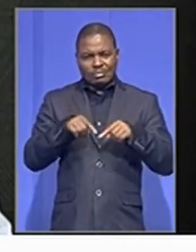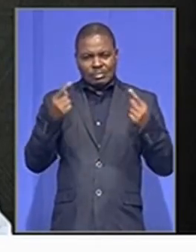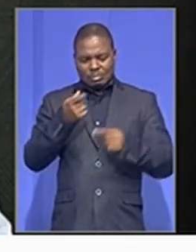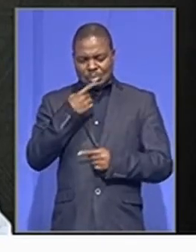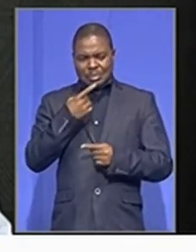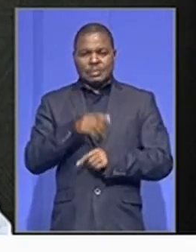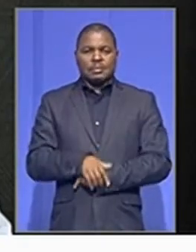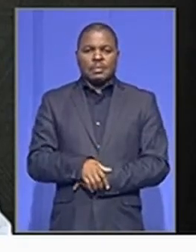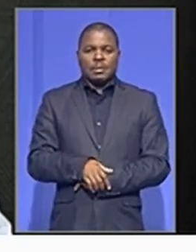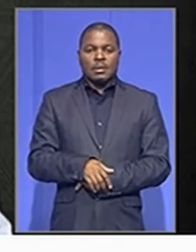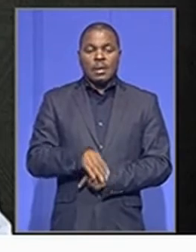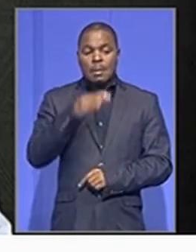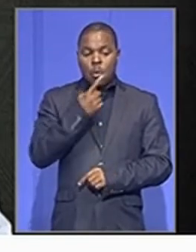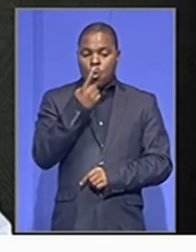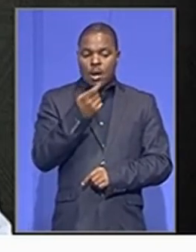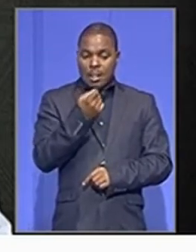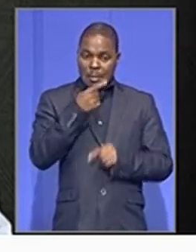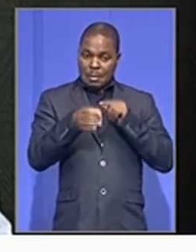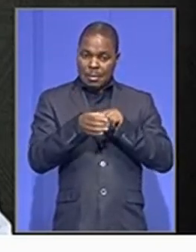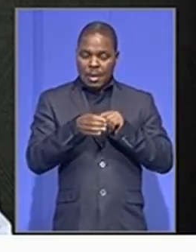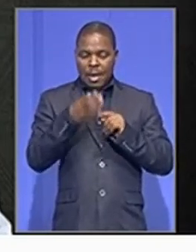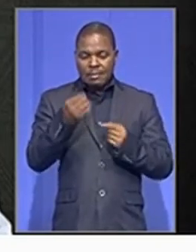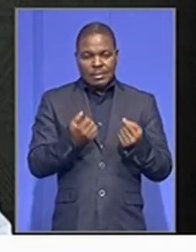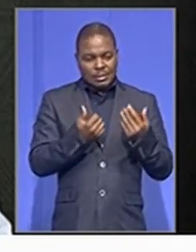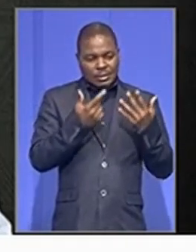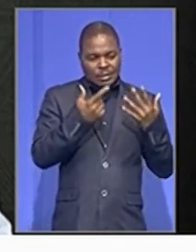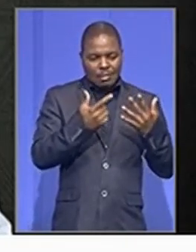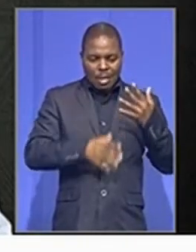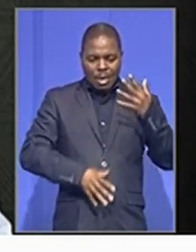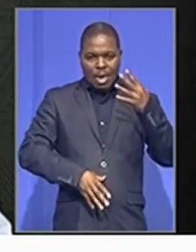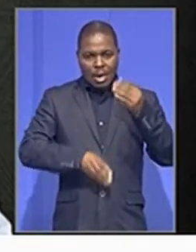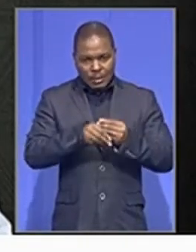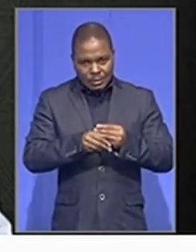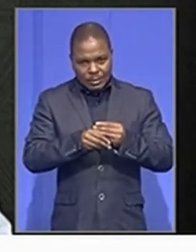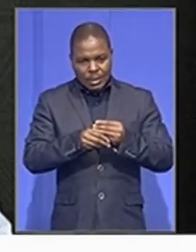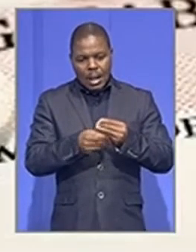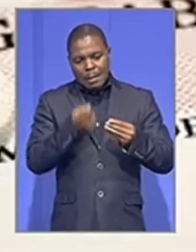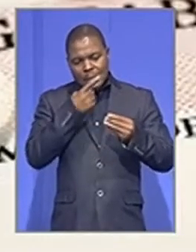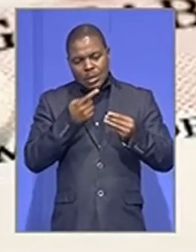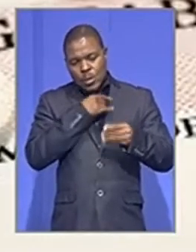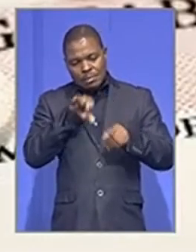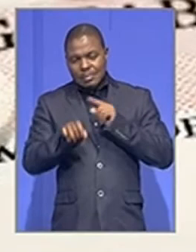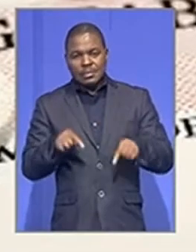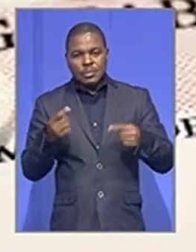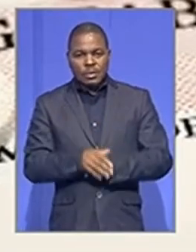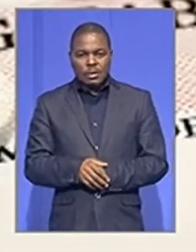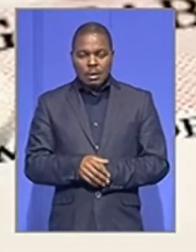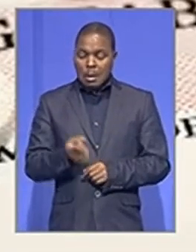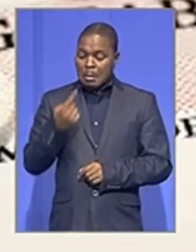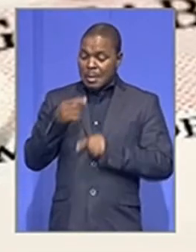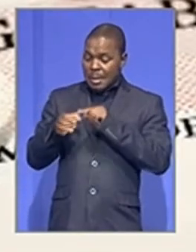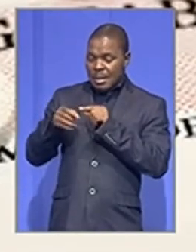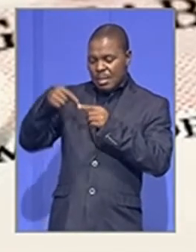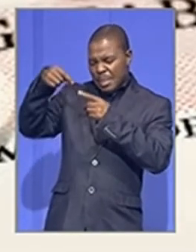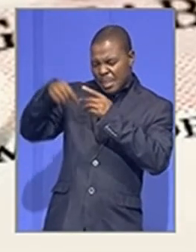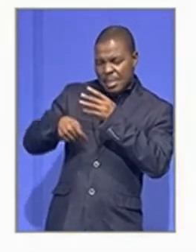medication. In fact, one of the tablets had 7 additional undeclared medications. Tše dingwe tša diteng tša dipilisi tšeo di